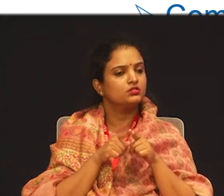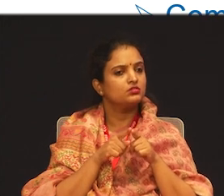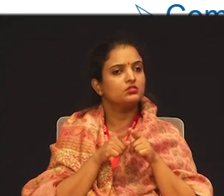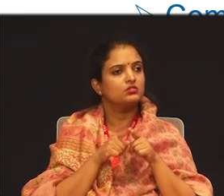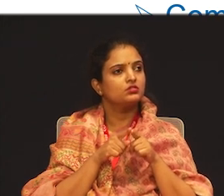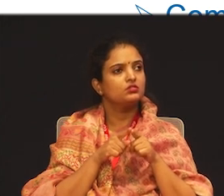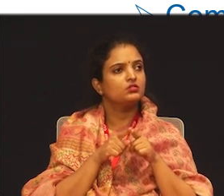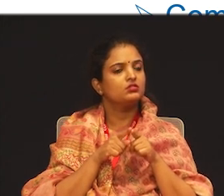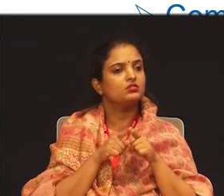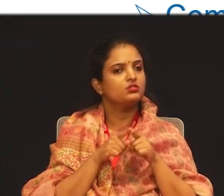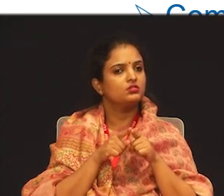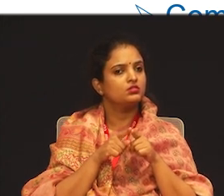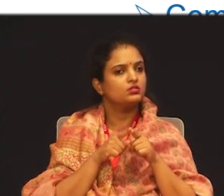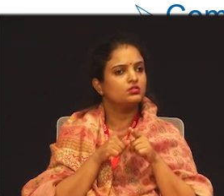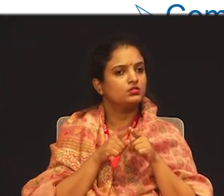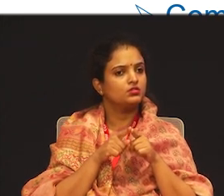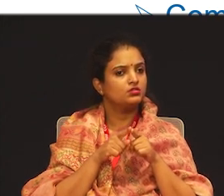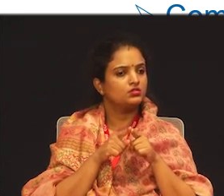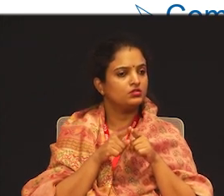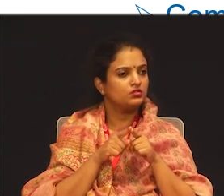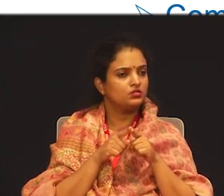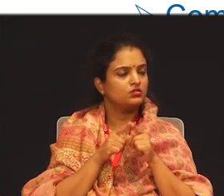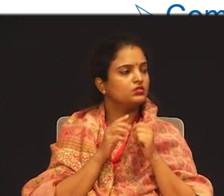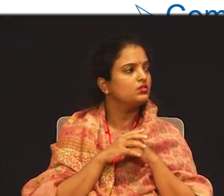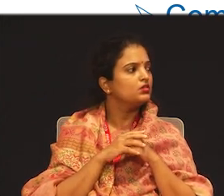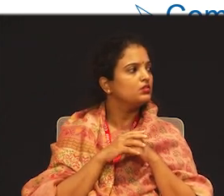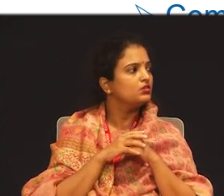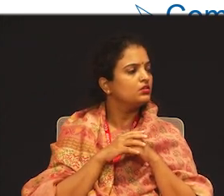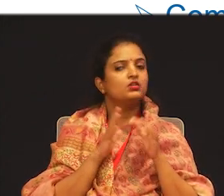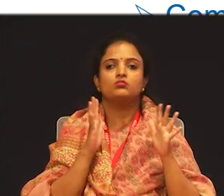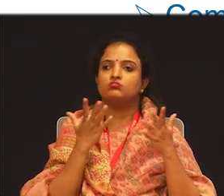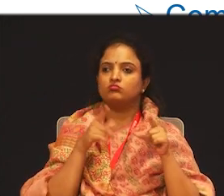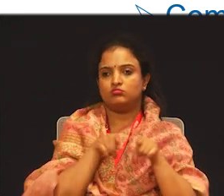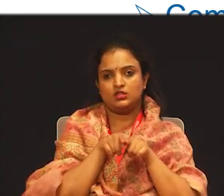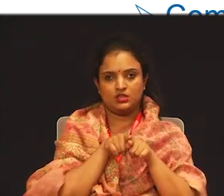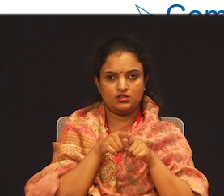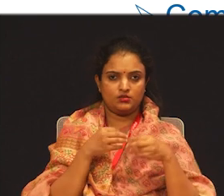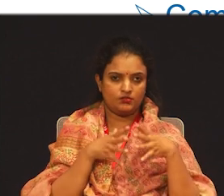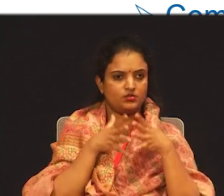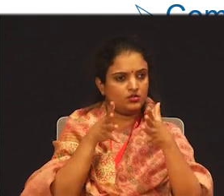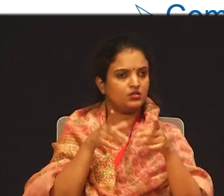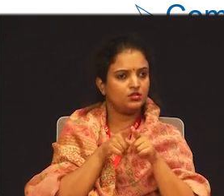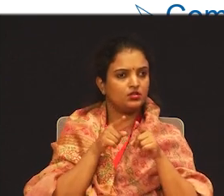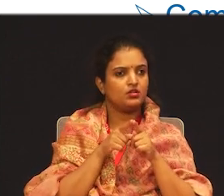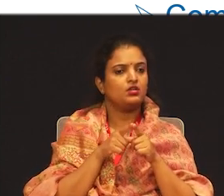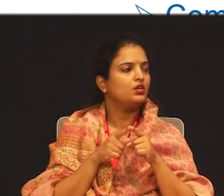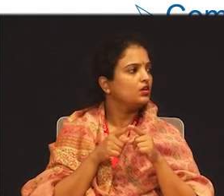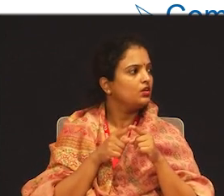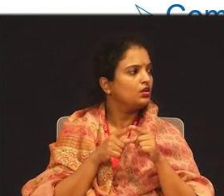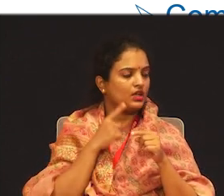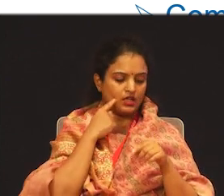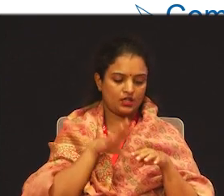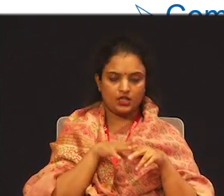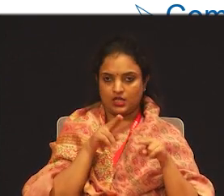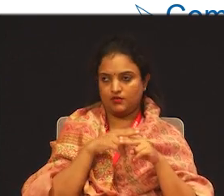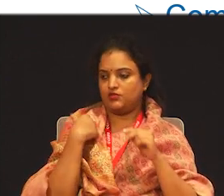the physical body level impairment occurs. Say, for example, I don't have this right hand.